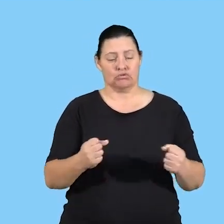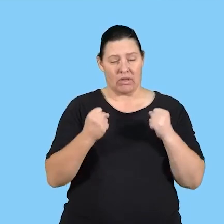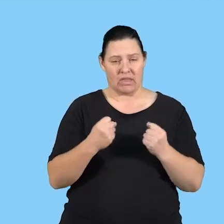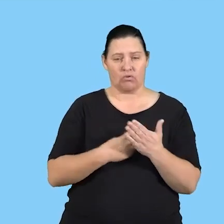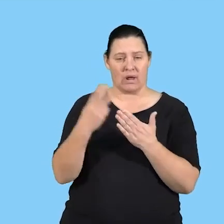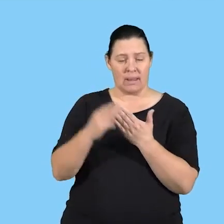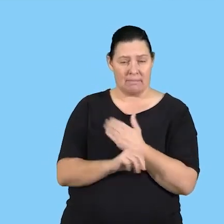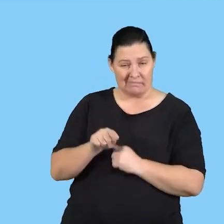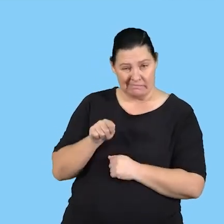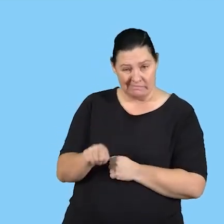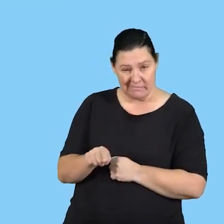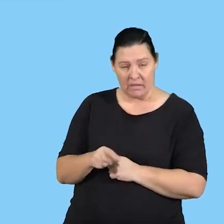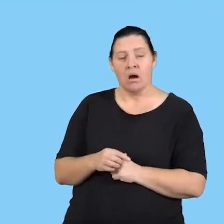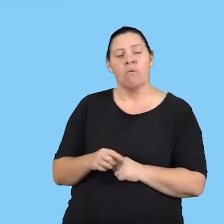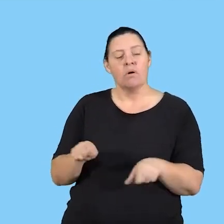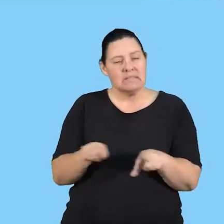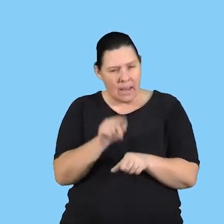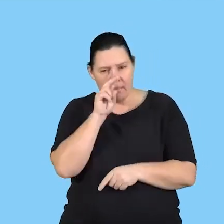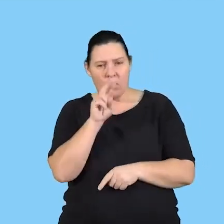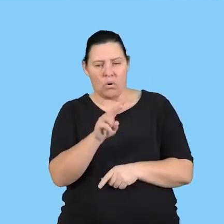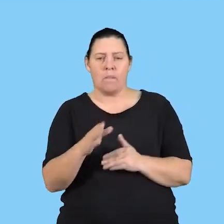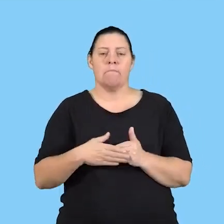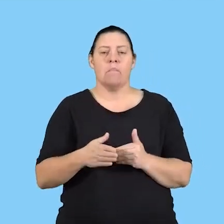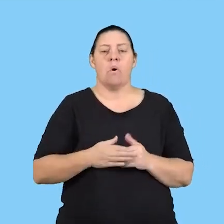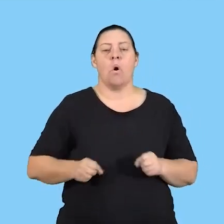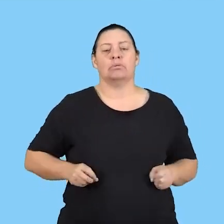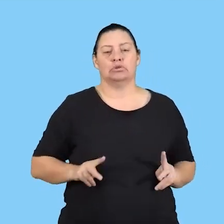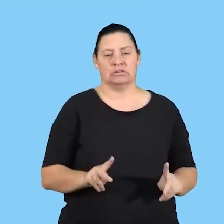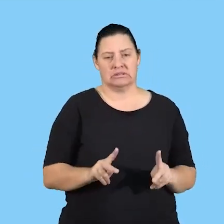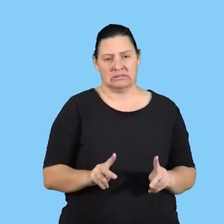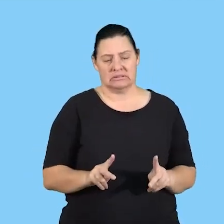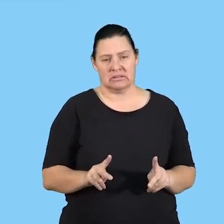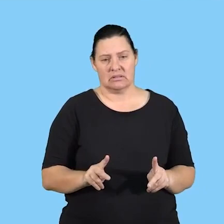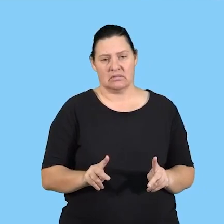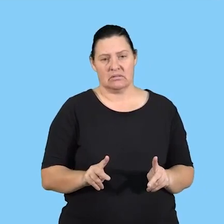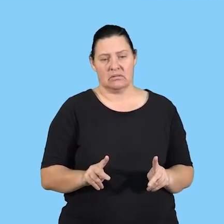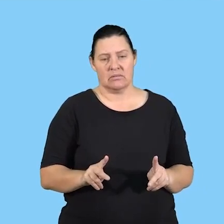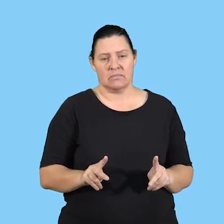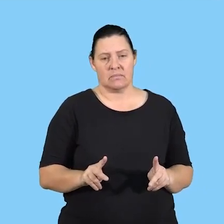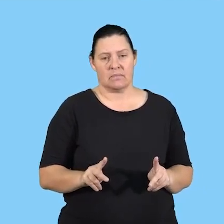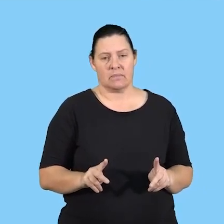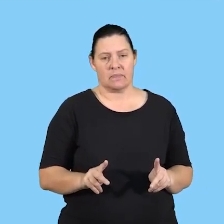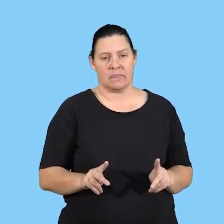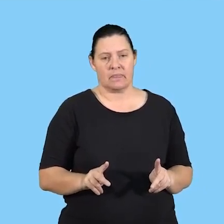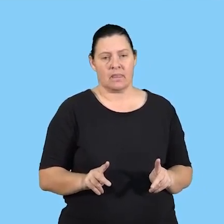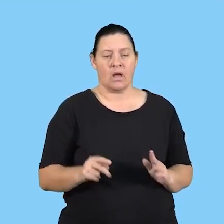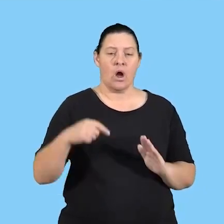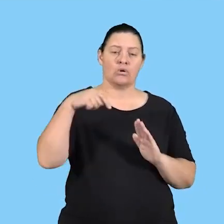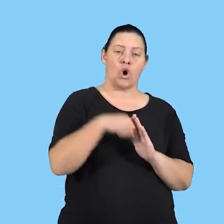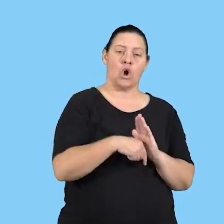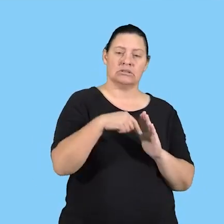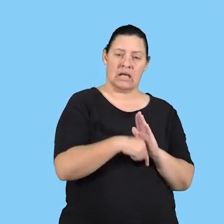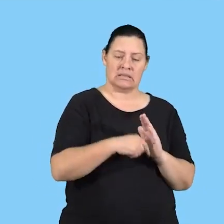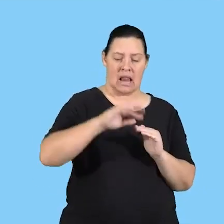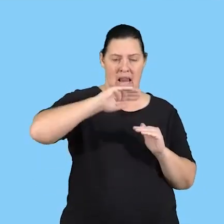strengthened curriculum, we will also look for more opportunities to reduce the